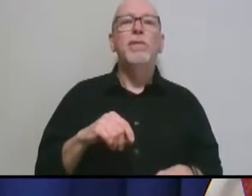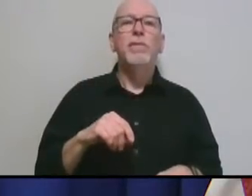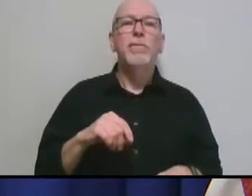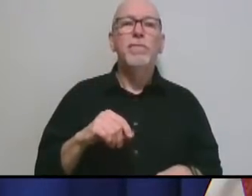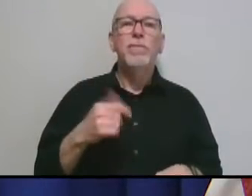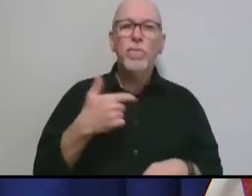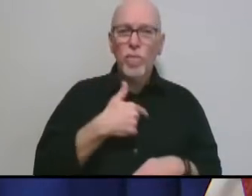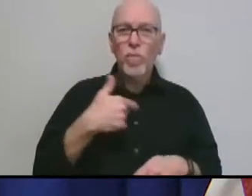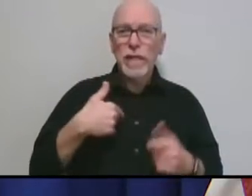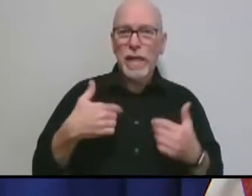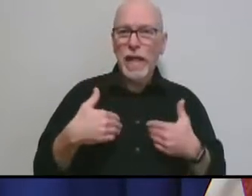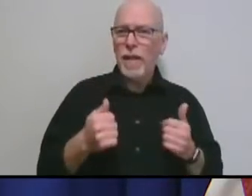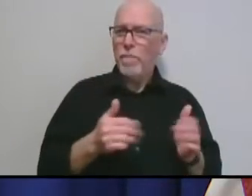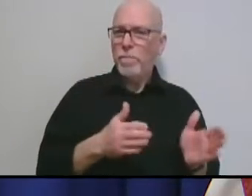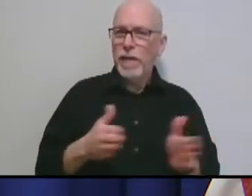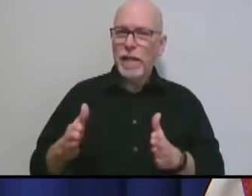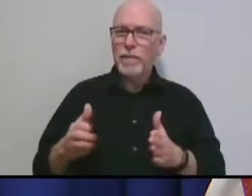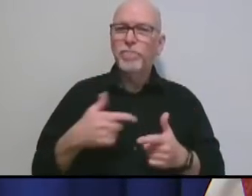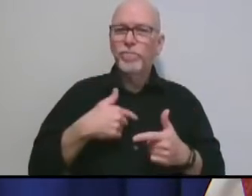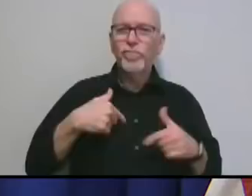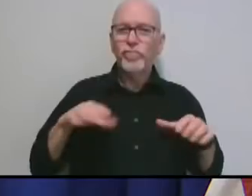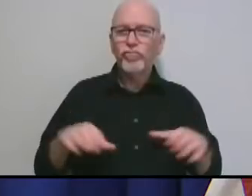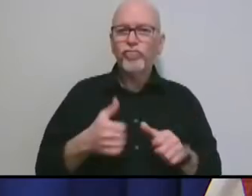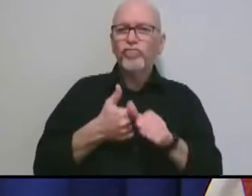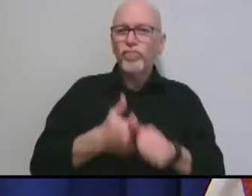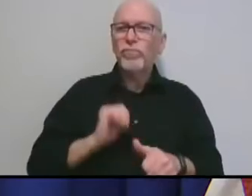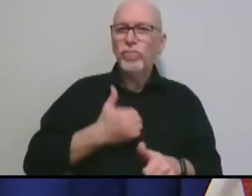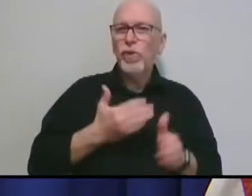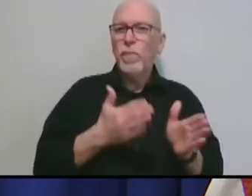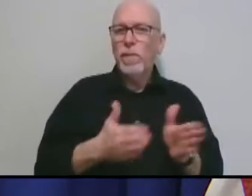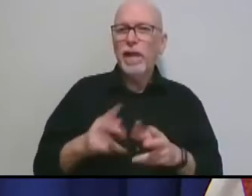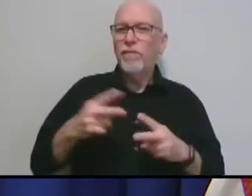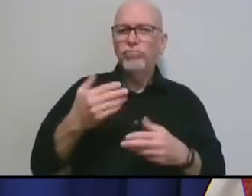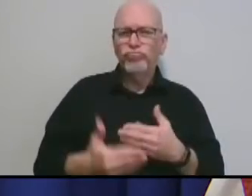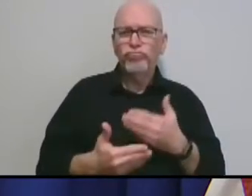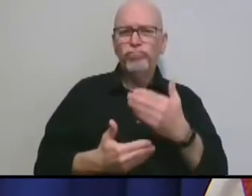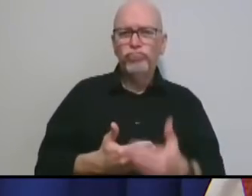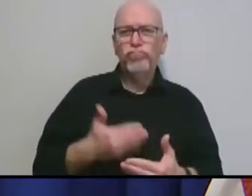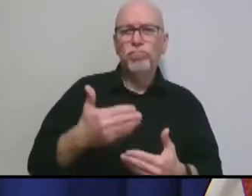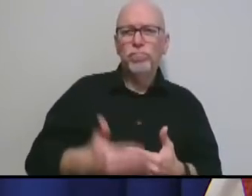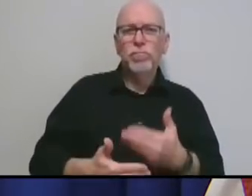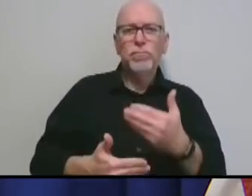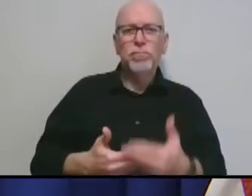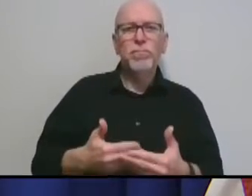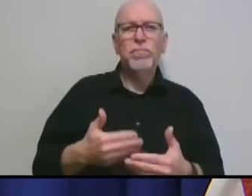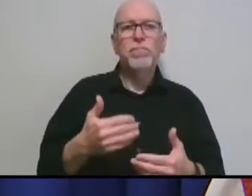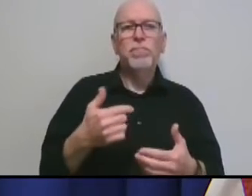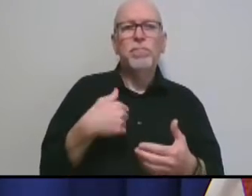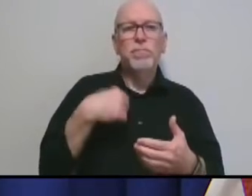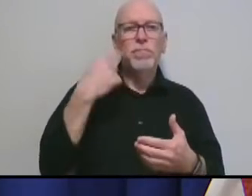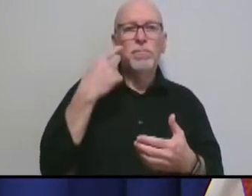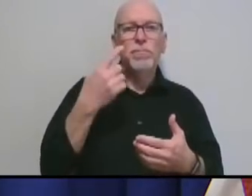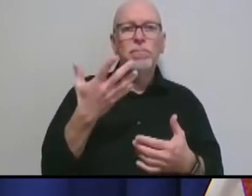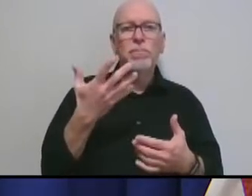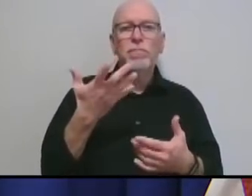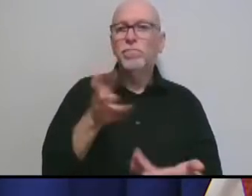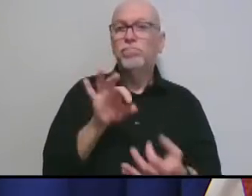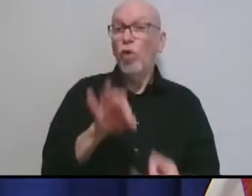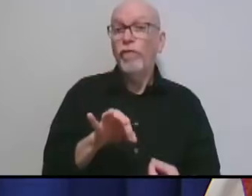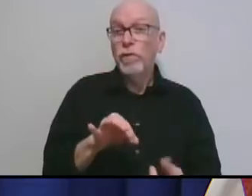had a plan. We were executing that plan very methodically. I would use the word, I think, perfectly or flawlessly.